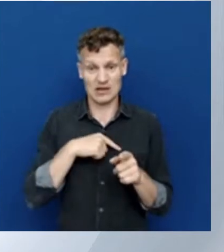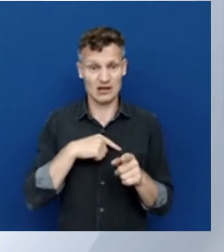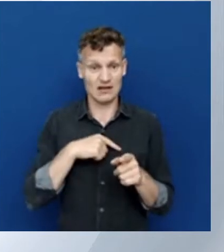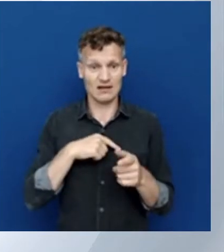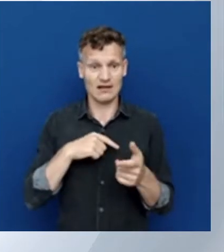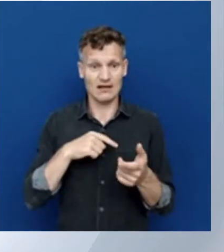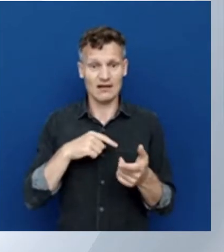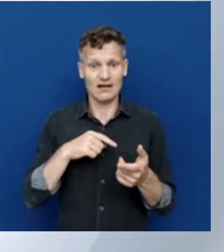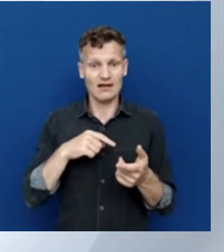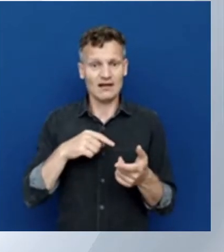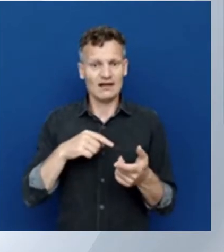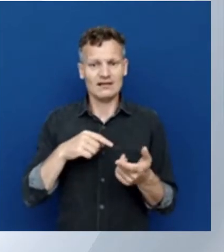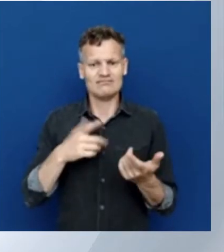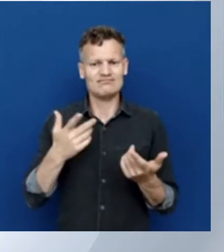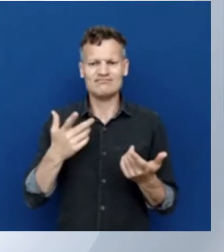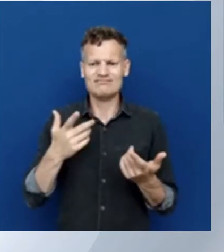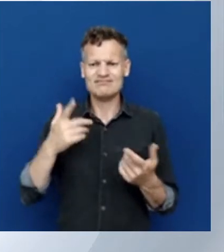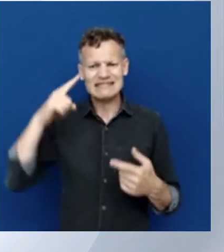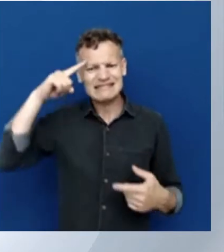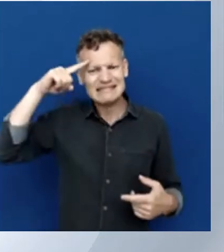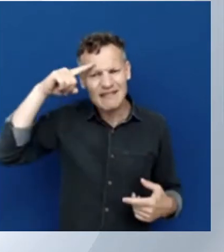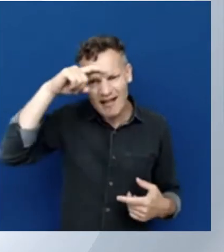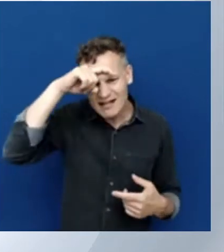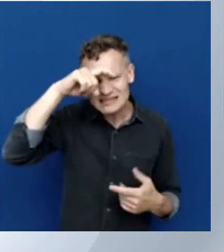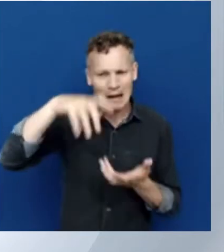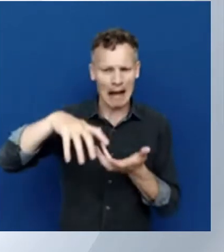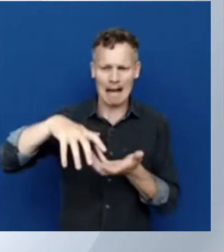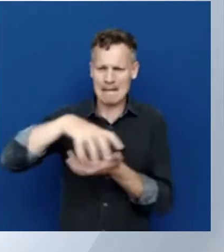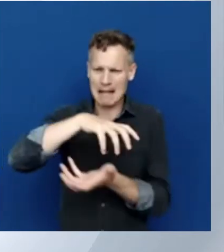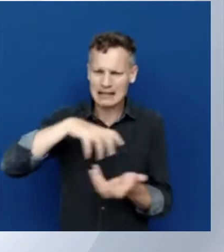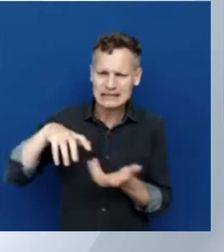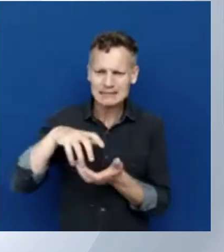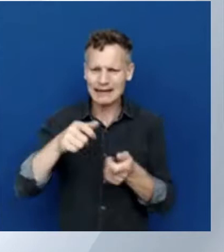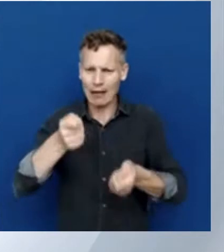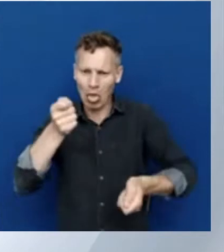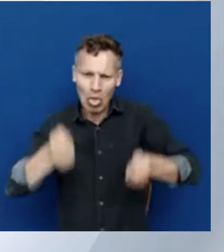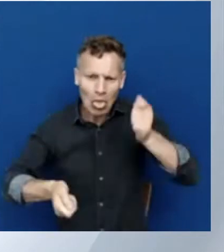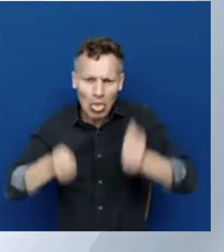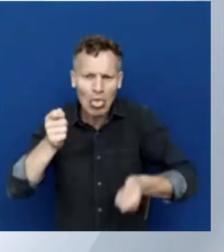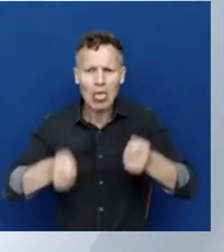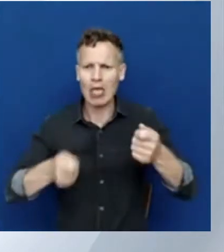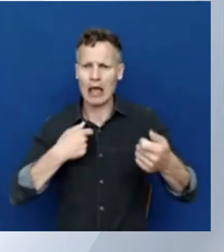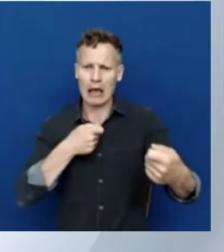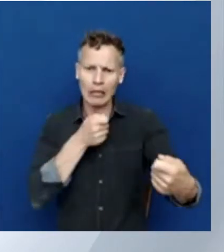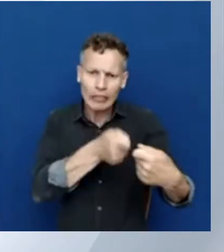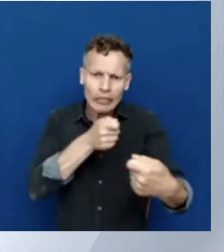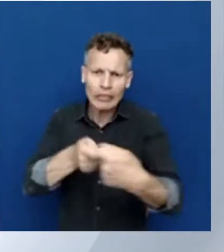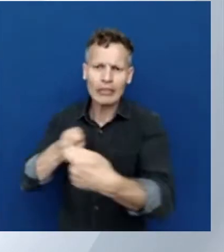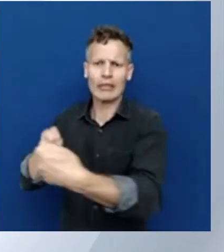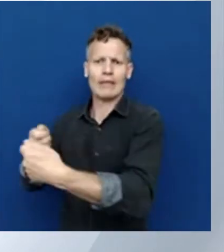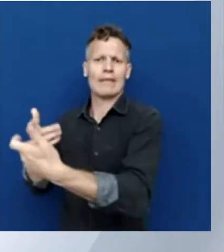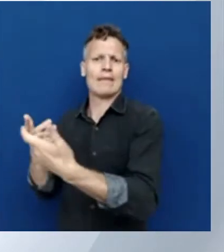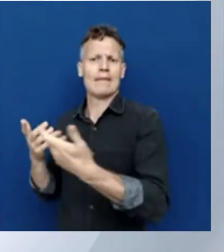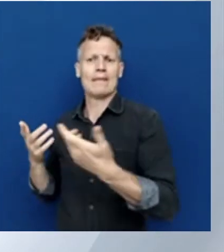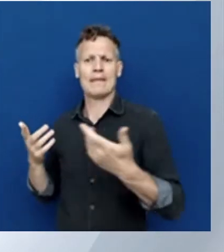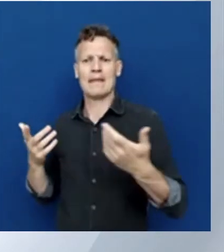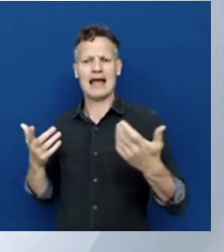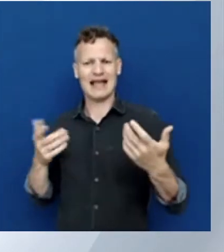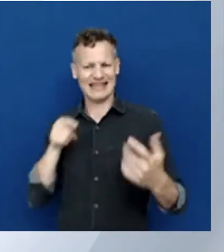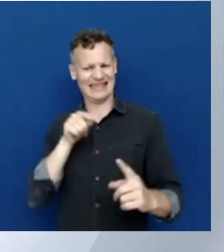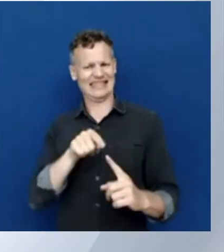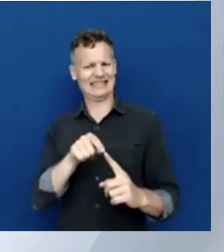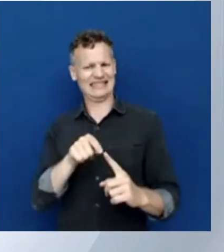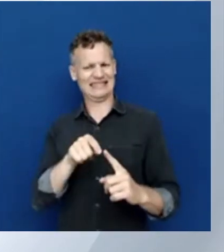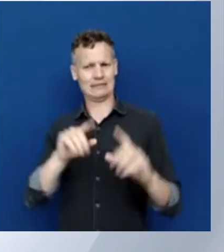that there are essential difficulties of complexity, changeability, conformity, and invisibility. And this is really summed up